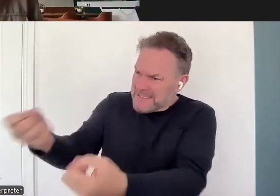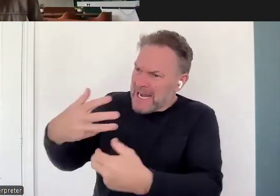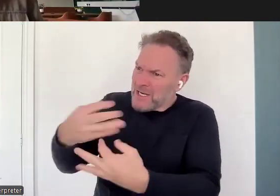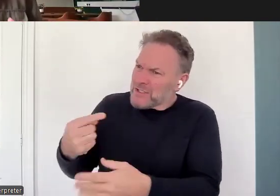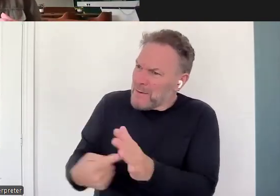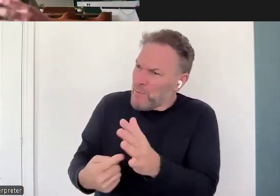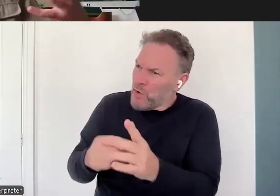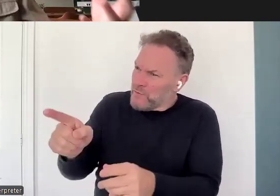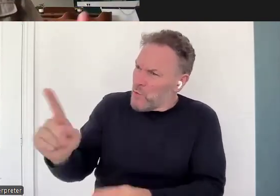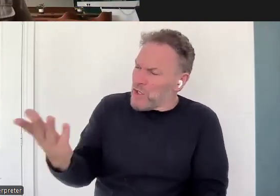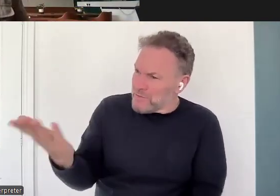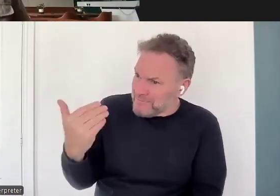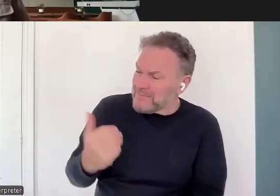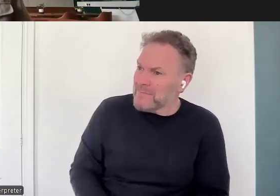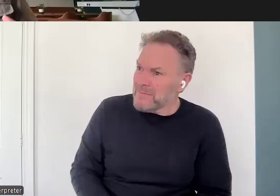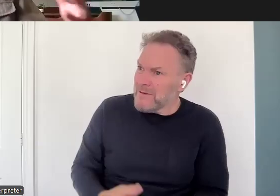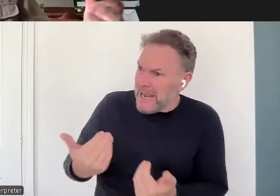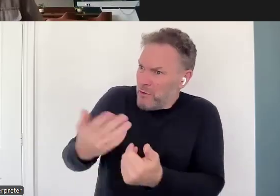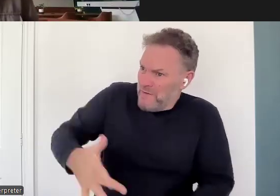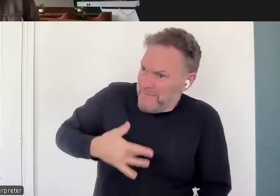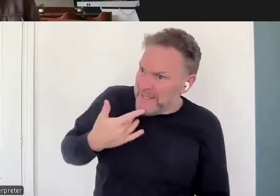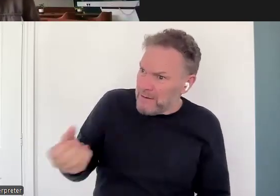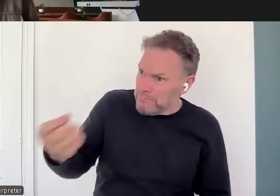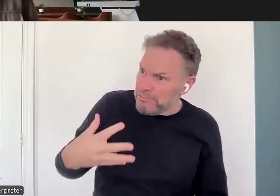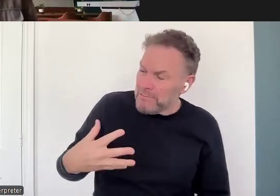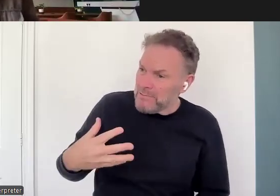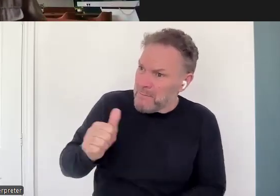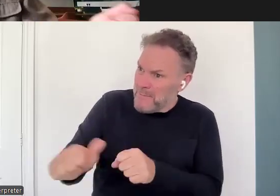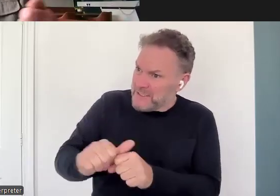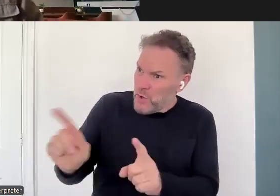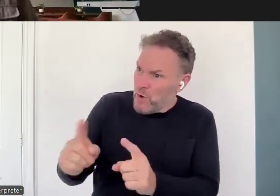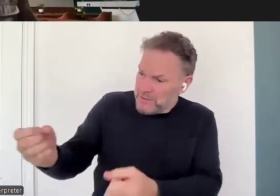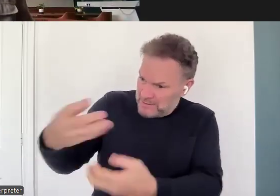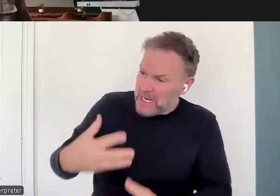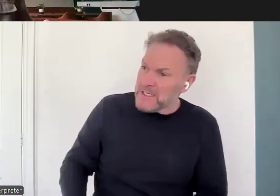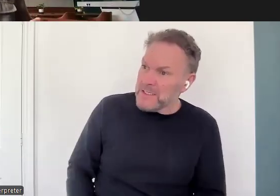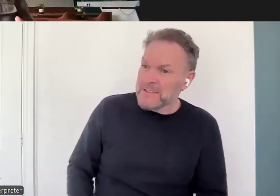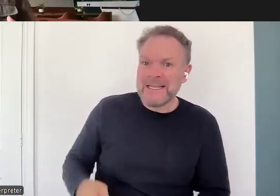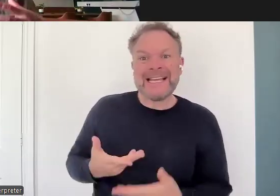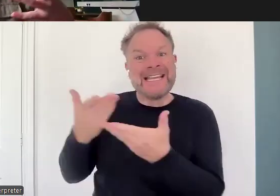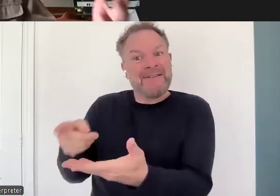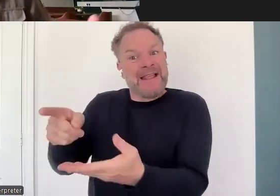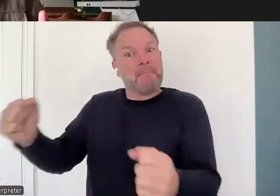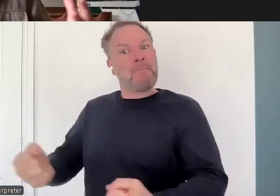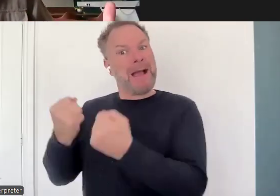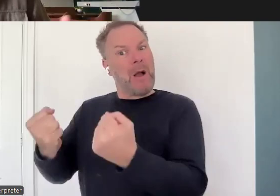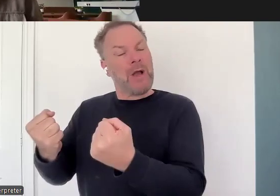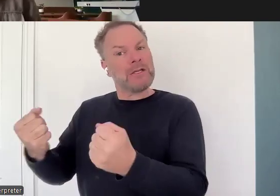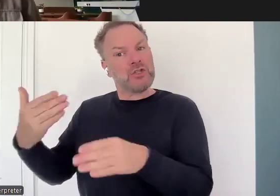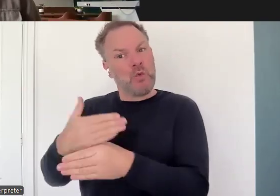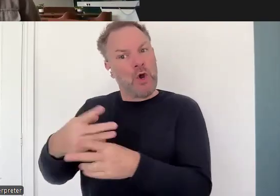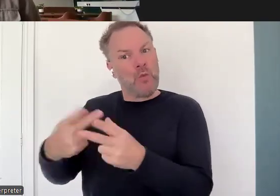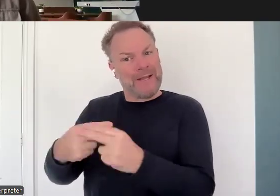them, to tell us how things felt, to tell us what could be better, really empowering them to work with us